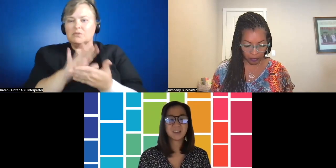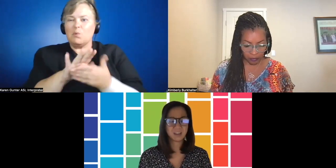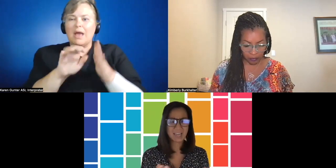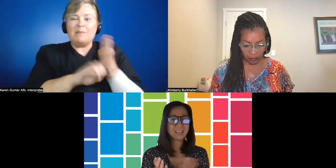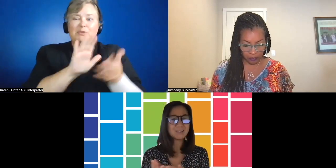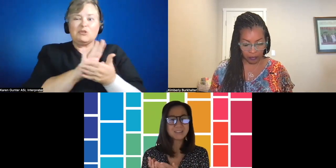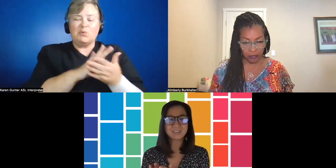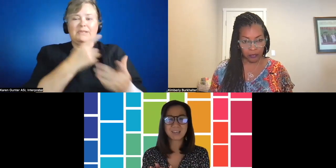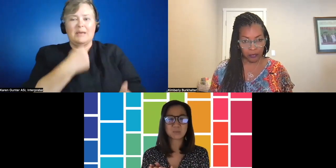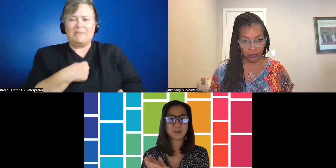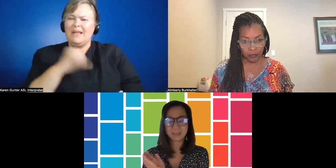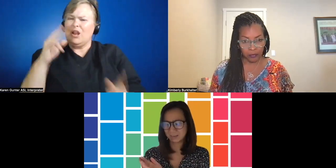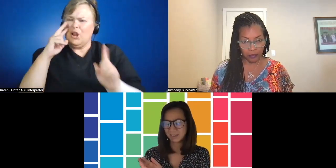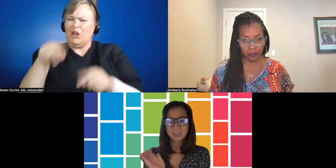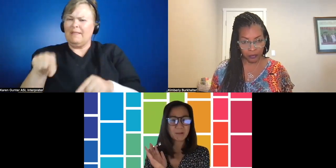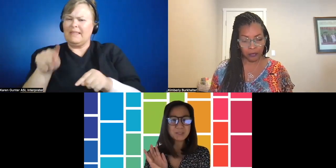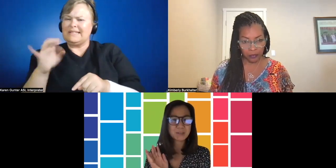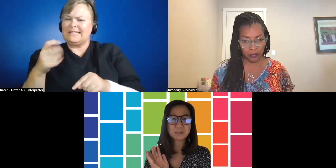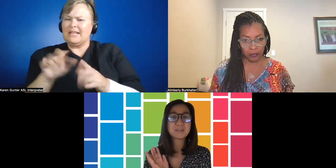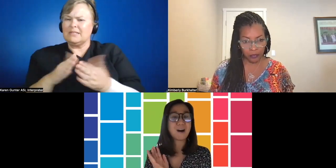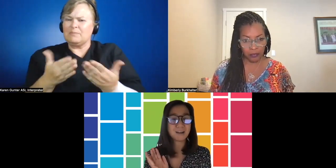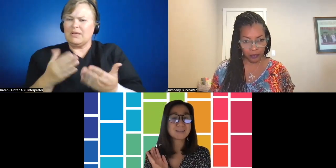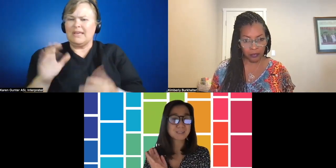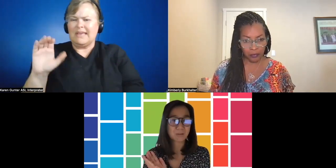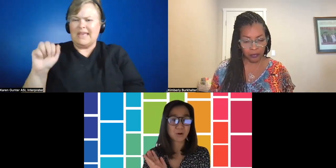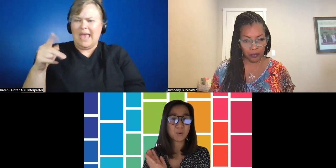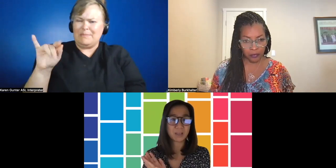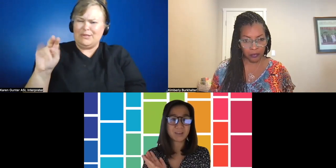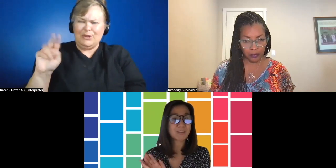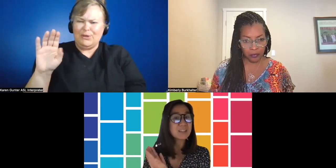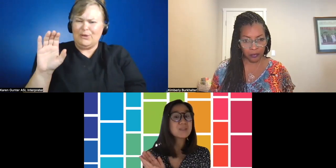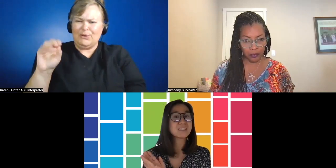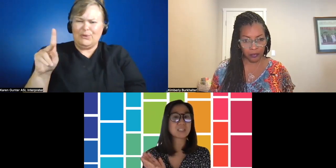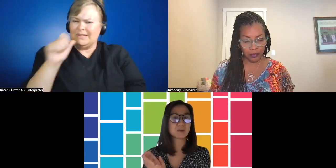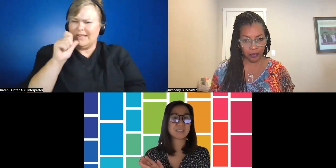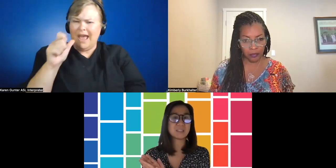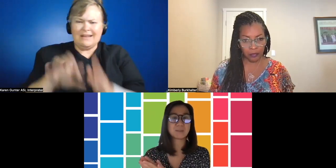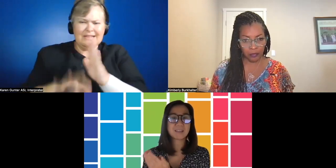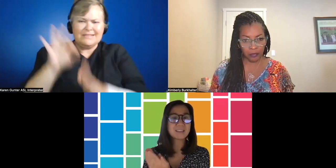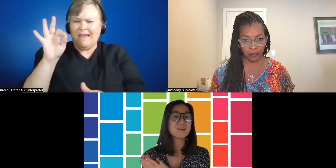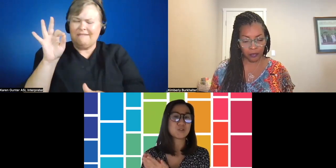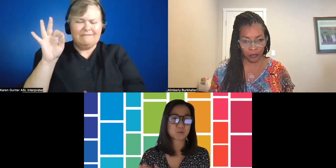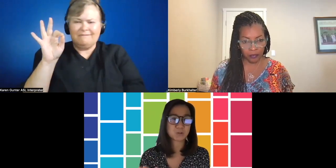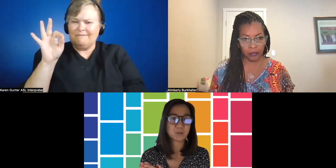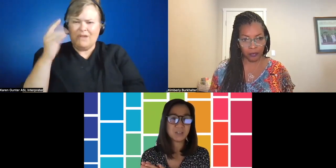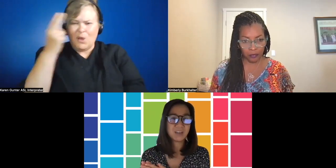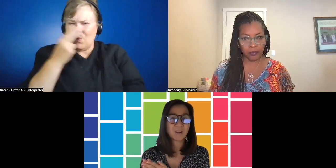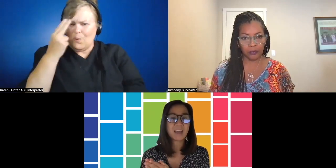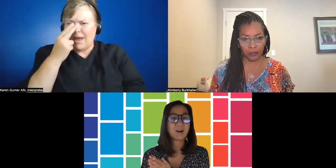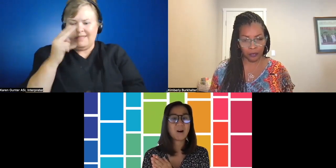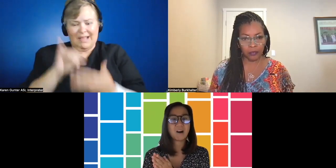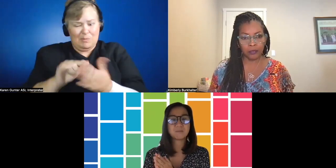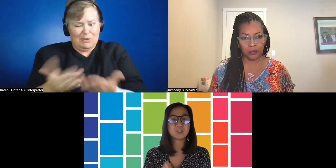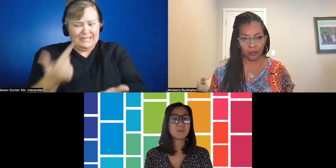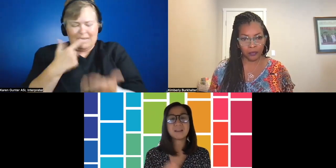saying, hey, let's look at this textbook. Like Captain Cook did not discover Hawaii, right? That's what the textbook says, but that's not true,